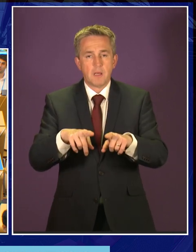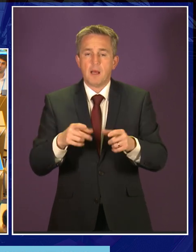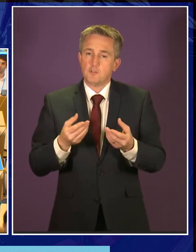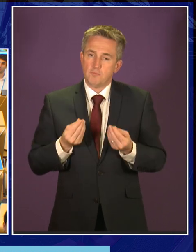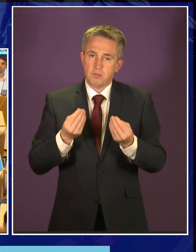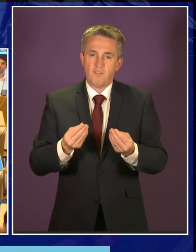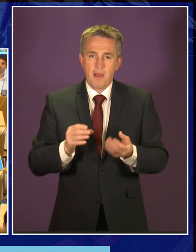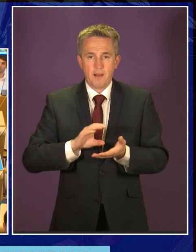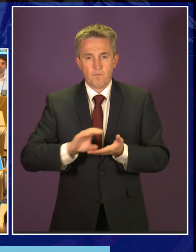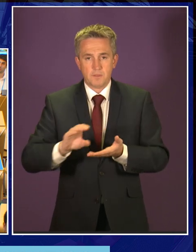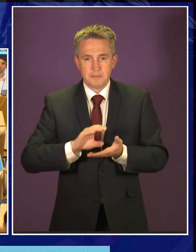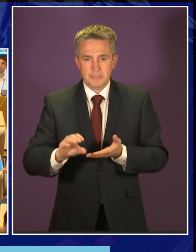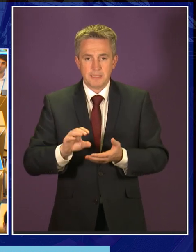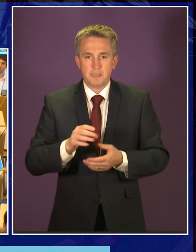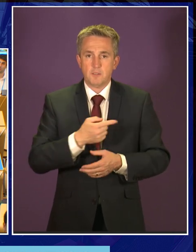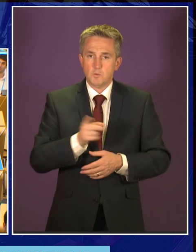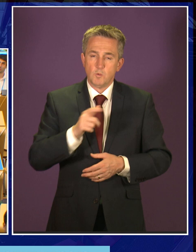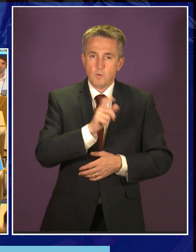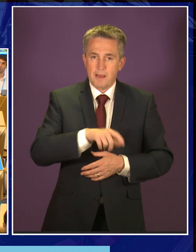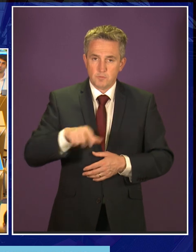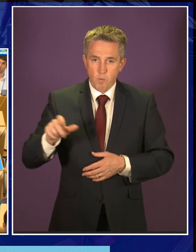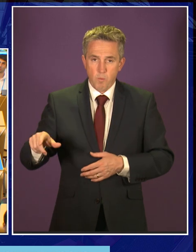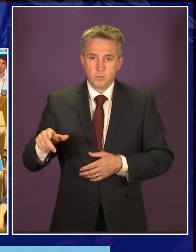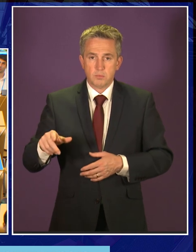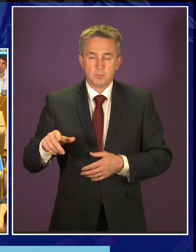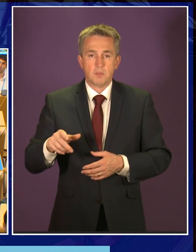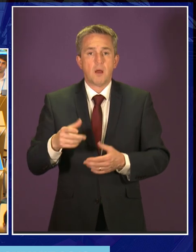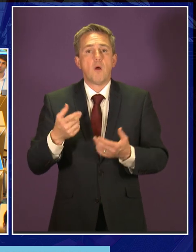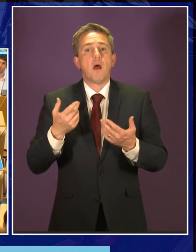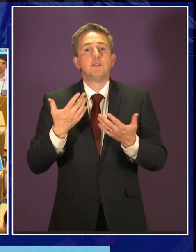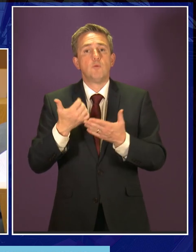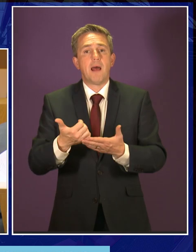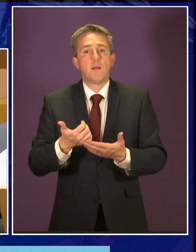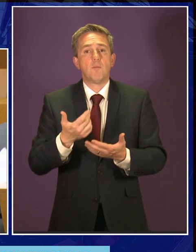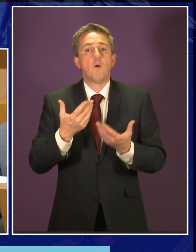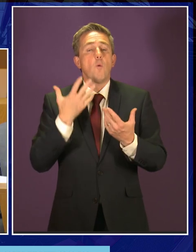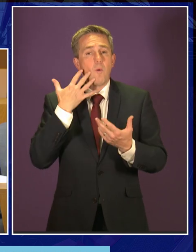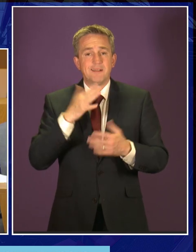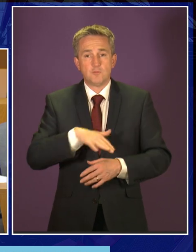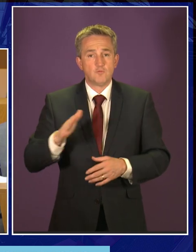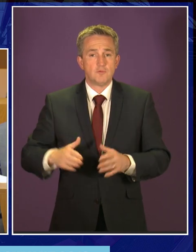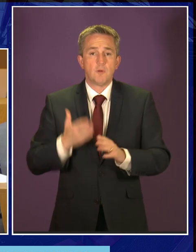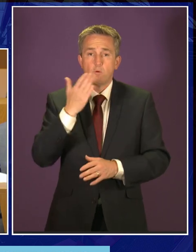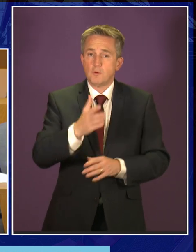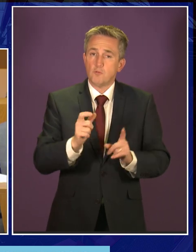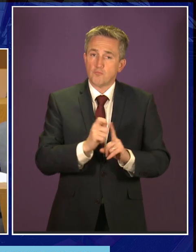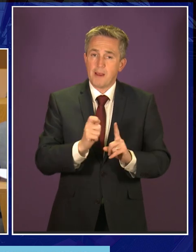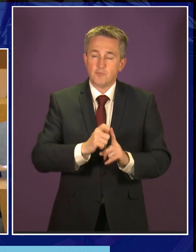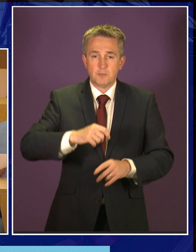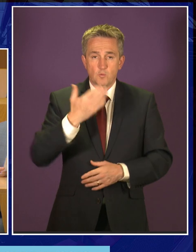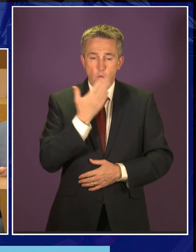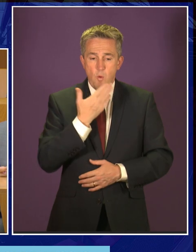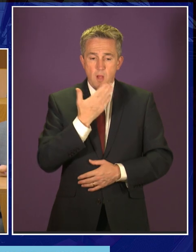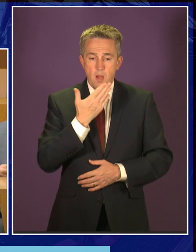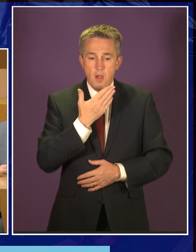subsidy given to the households with a child entering the primary school. Secondly,